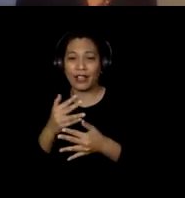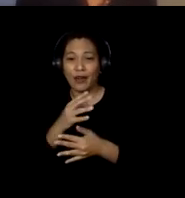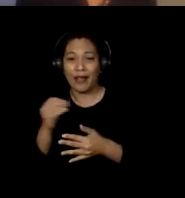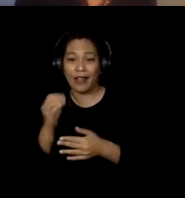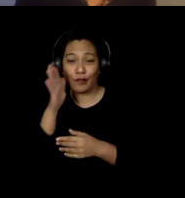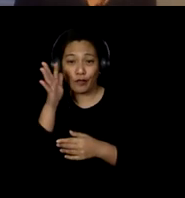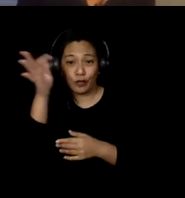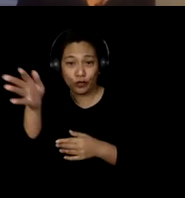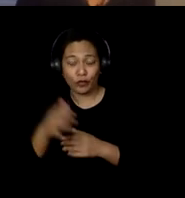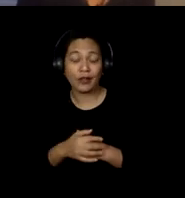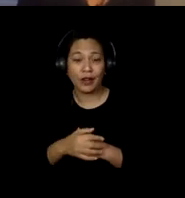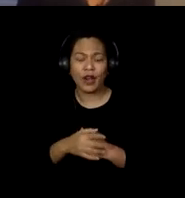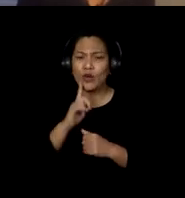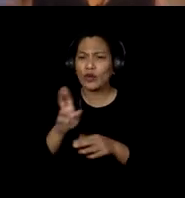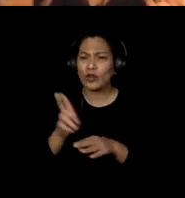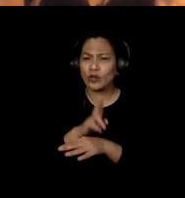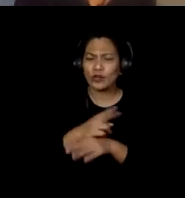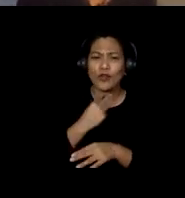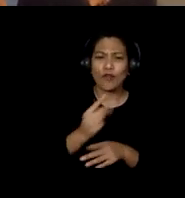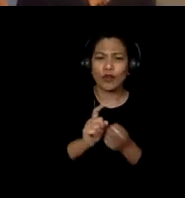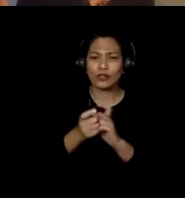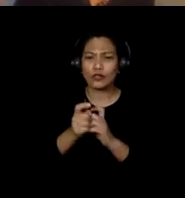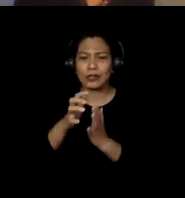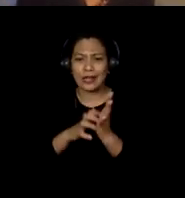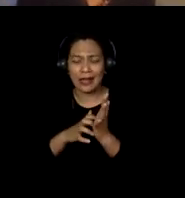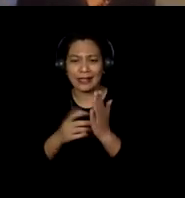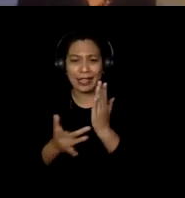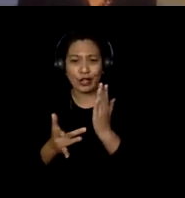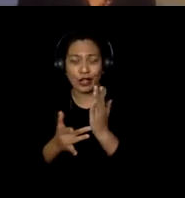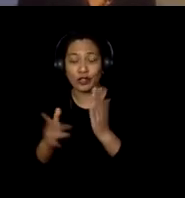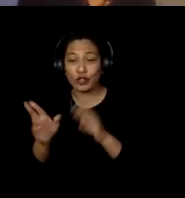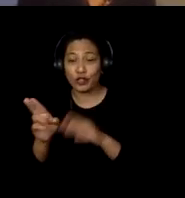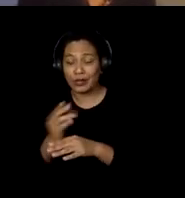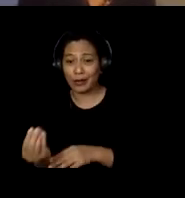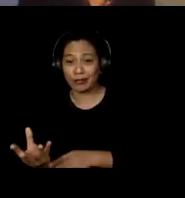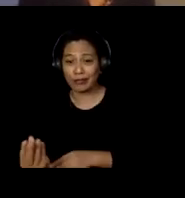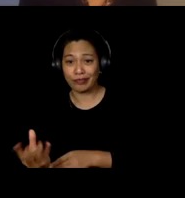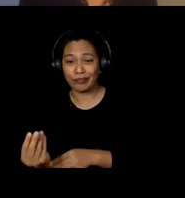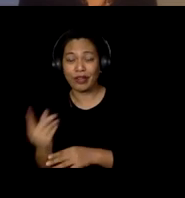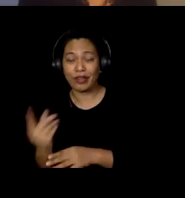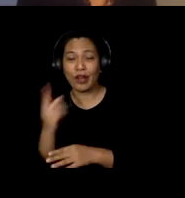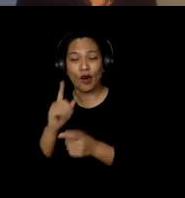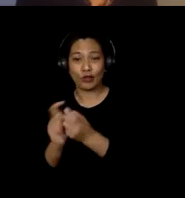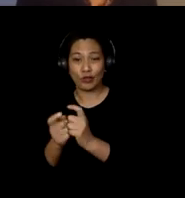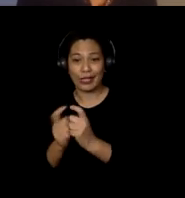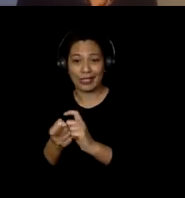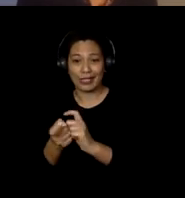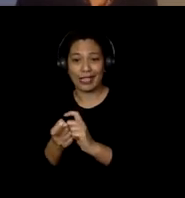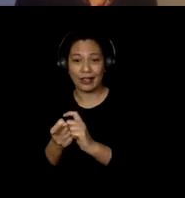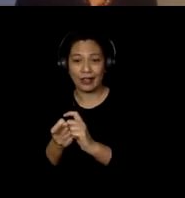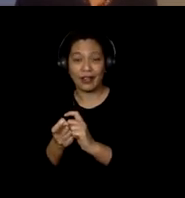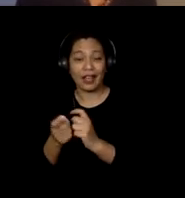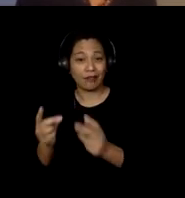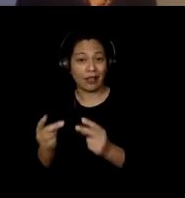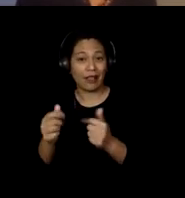we're using the voice to text technology behind Google Home speakers to create that translation on